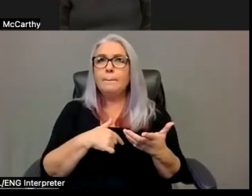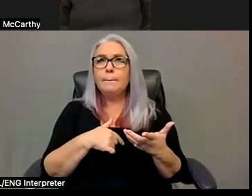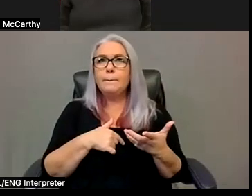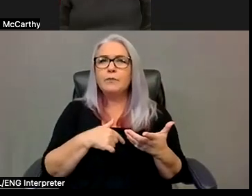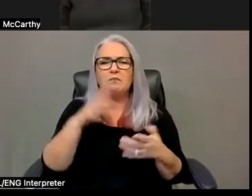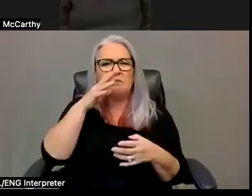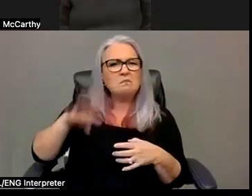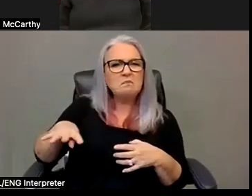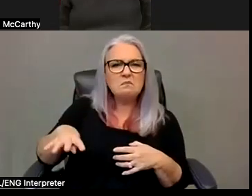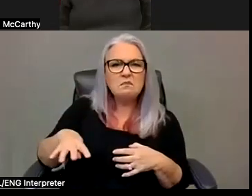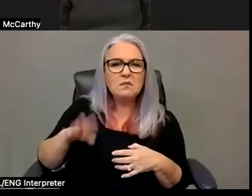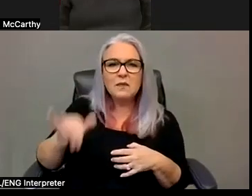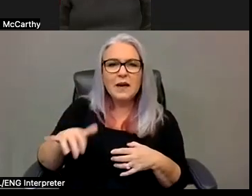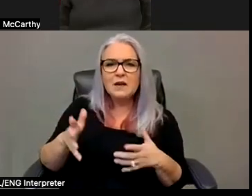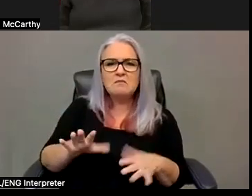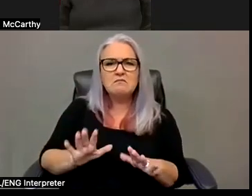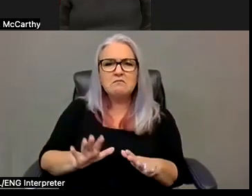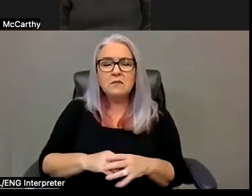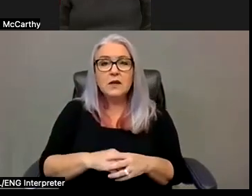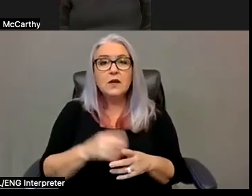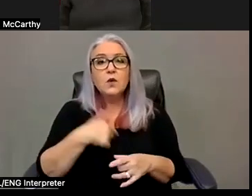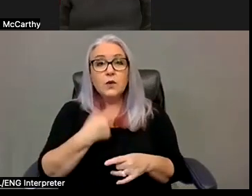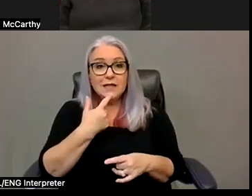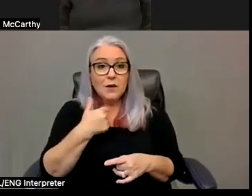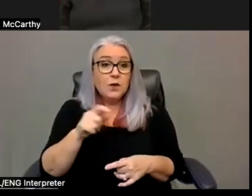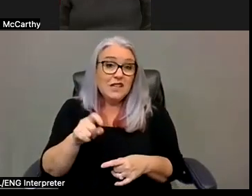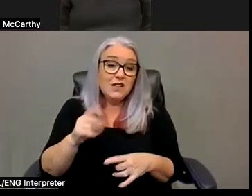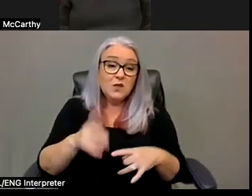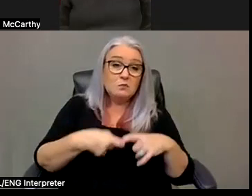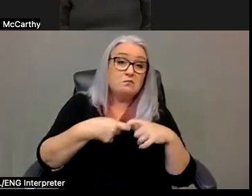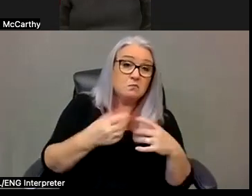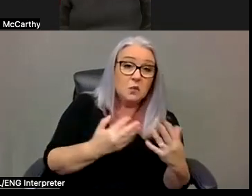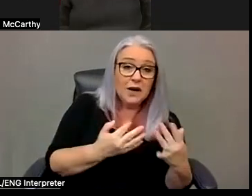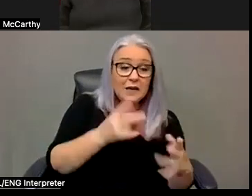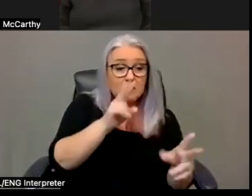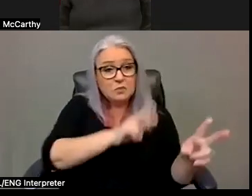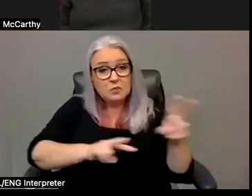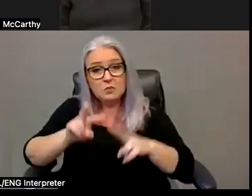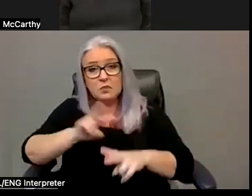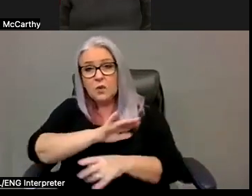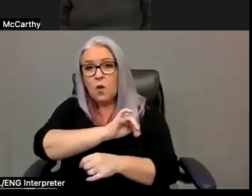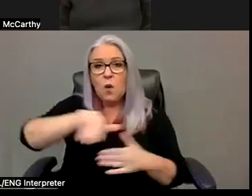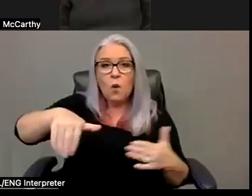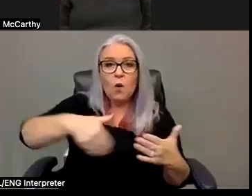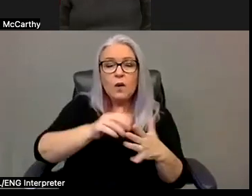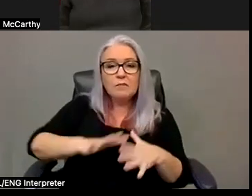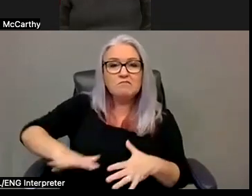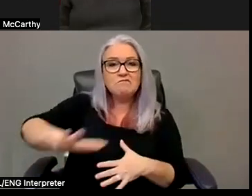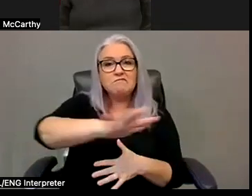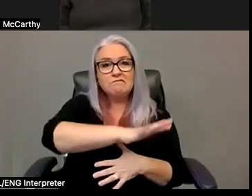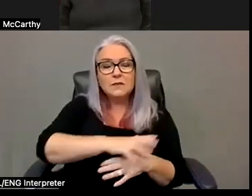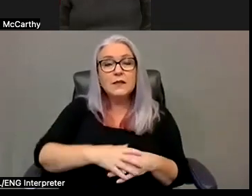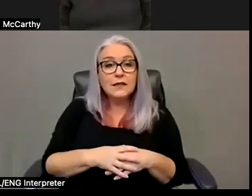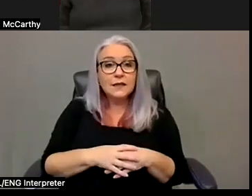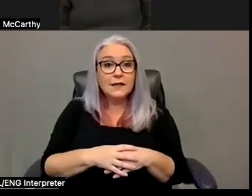disregard it offhand, but we said we needed to wait in order to be able to look at the whole of the corridor, because as you